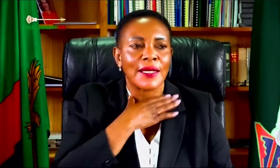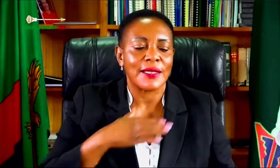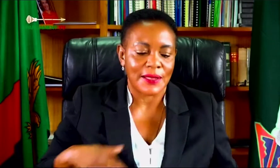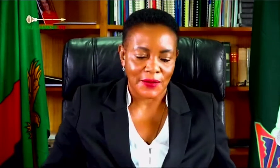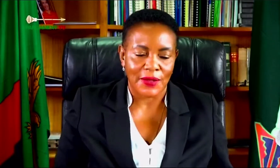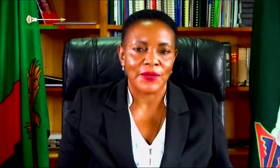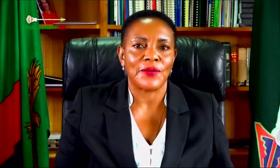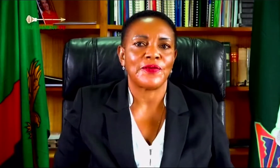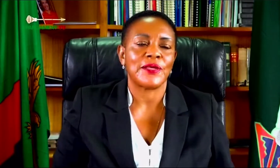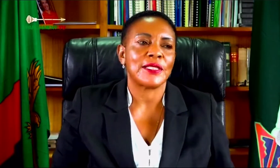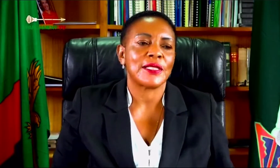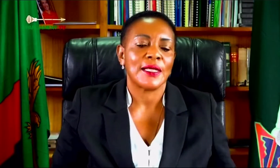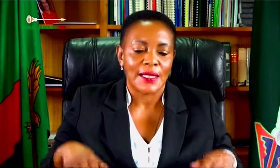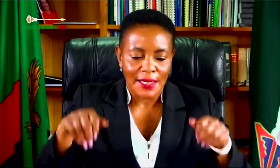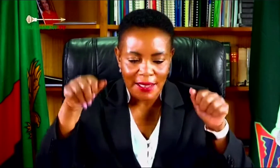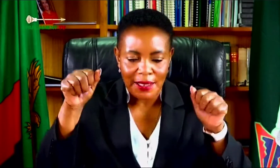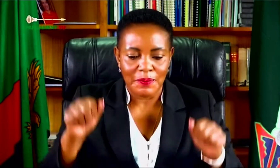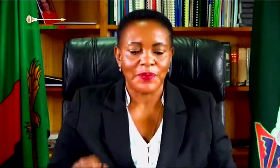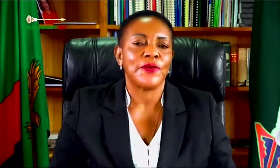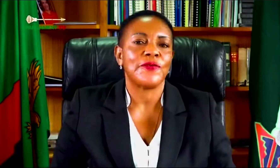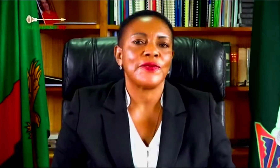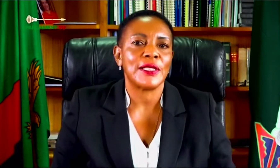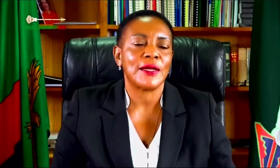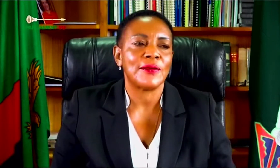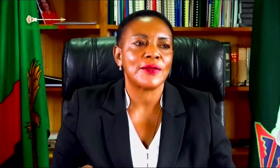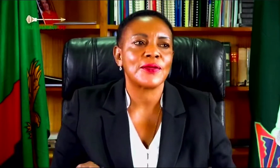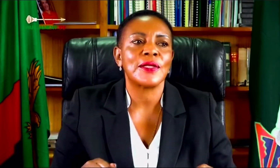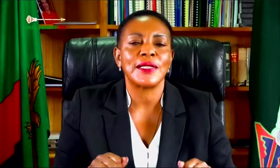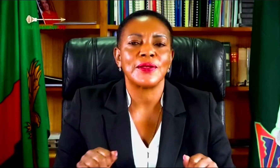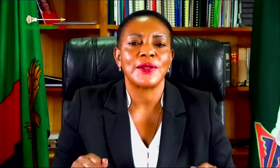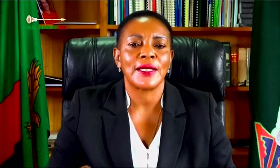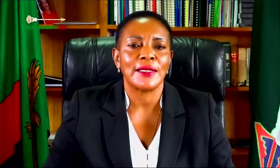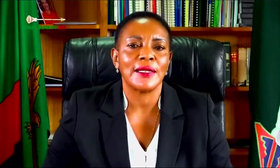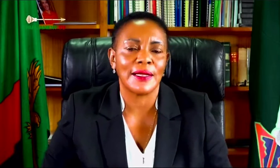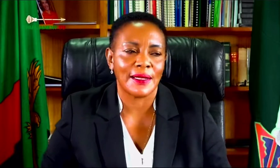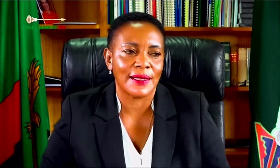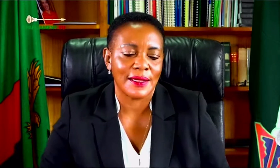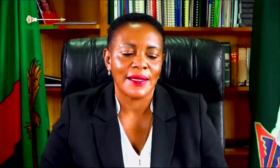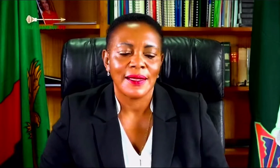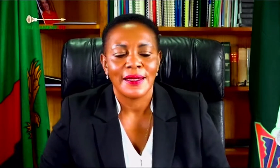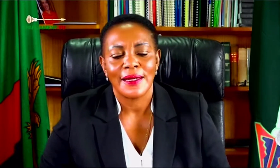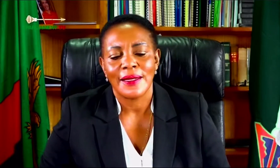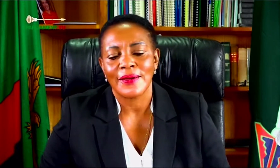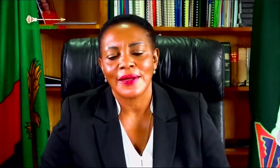neck and on your feet, and they pull your feet down so that you can